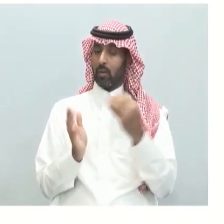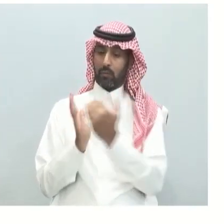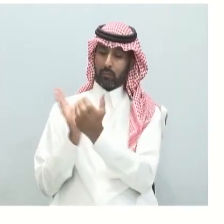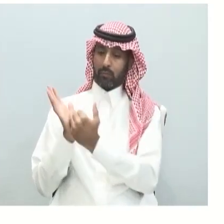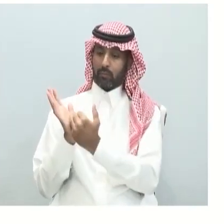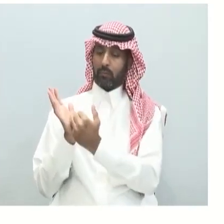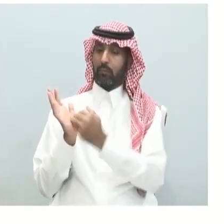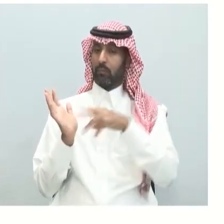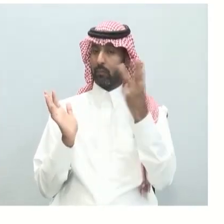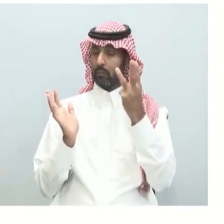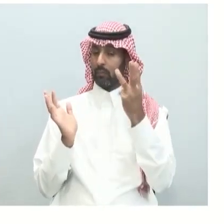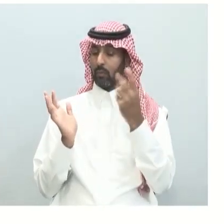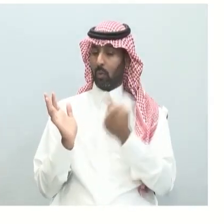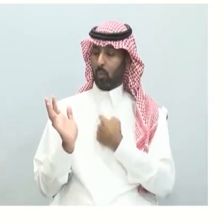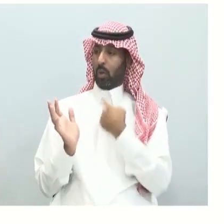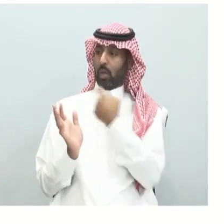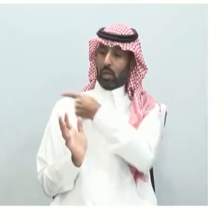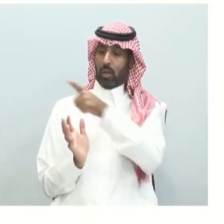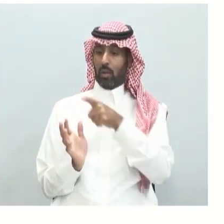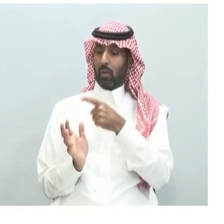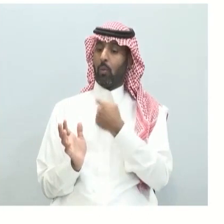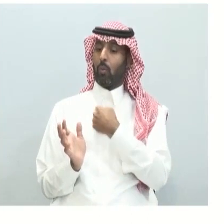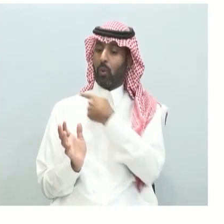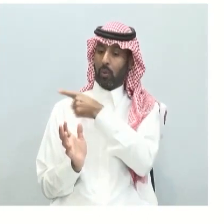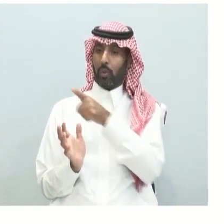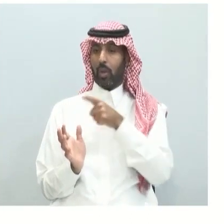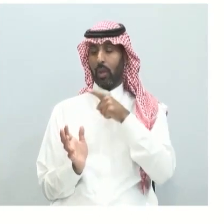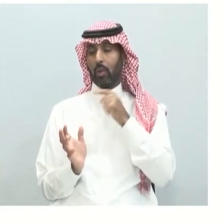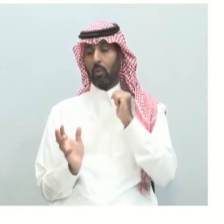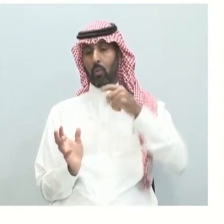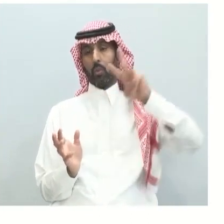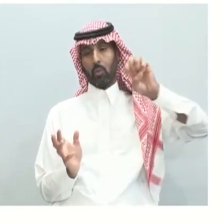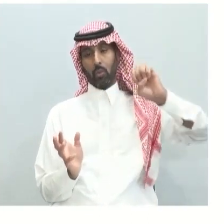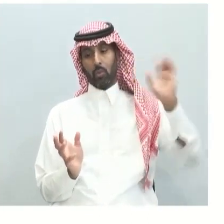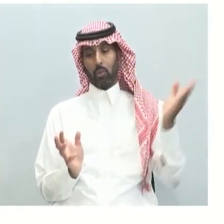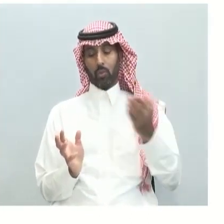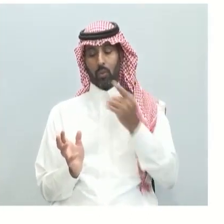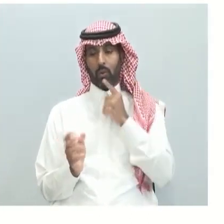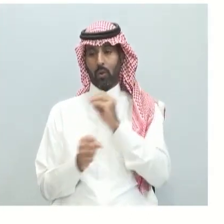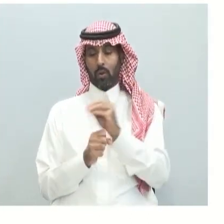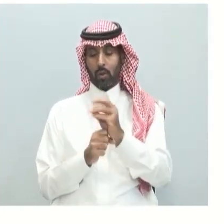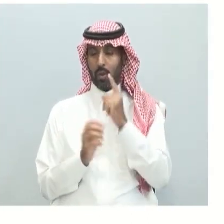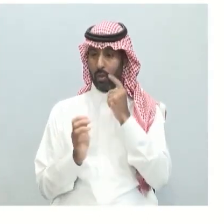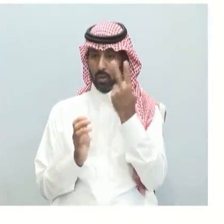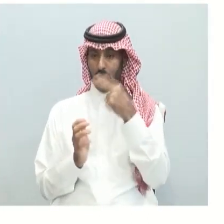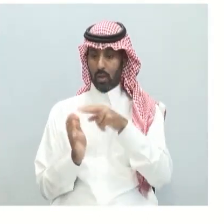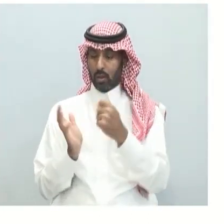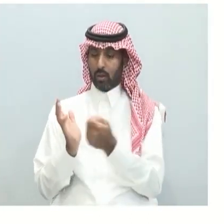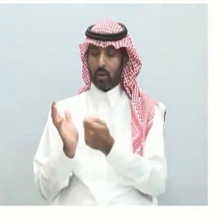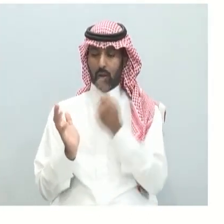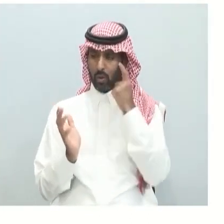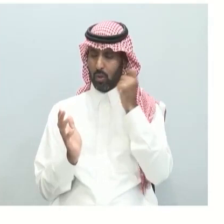correct. Also we, and also it gives objective information, and also it gives the writer's view. So paragraph